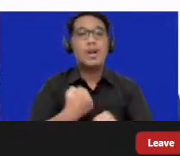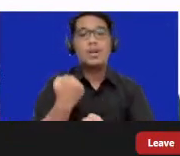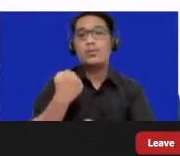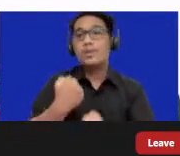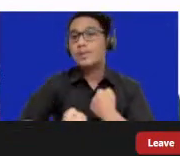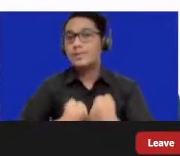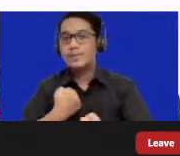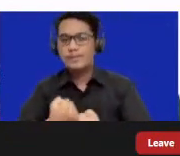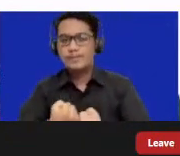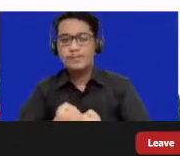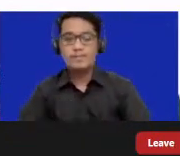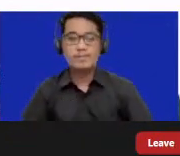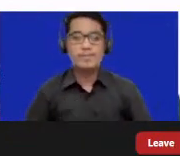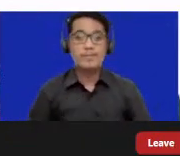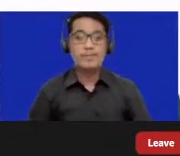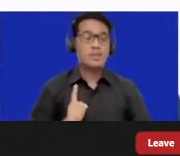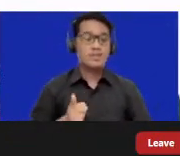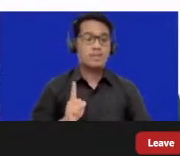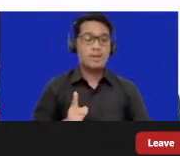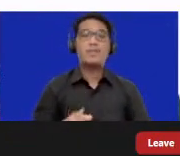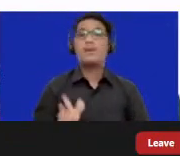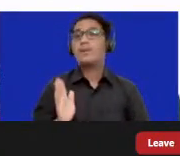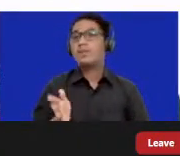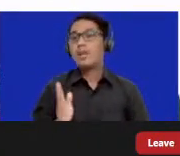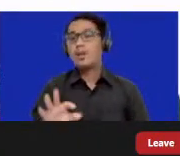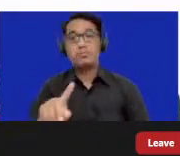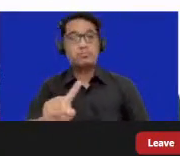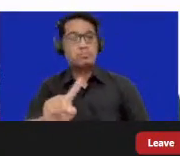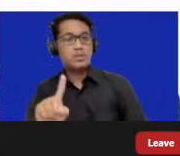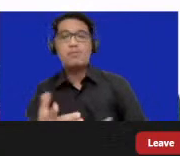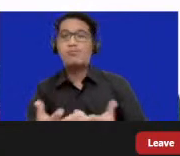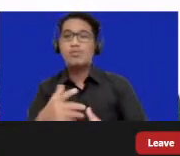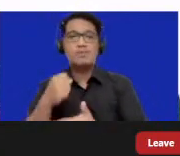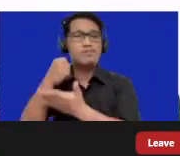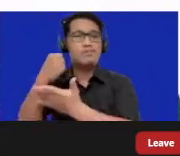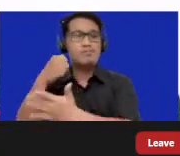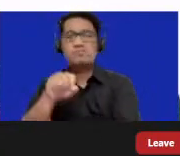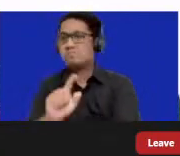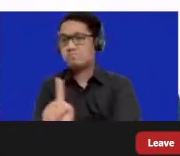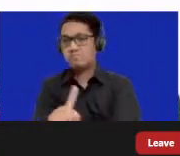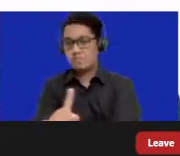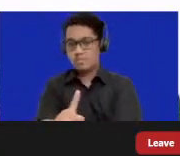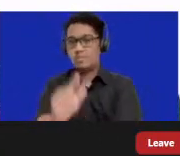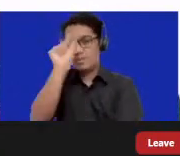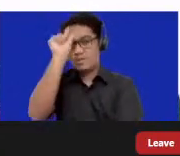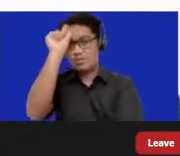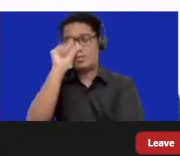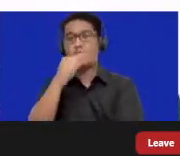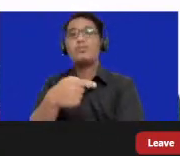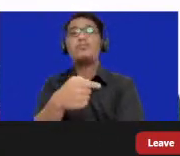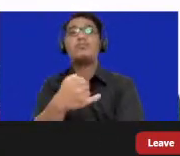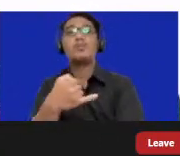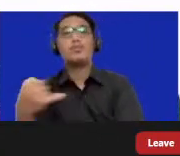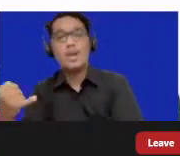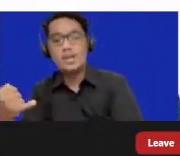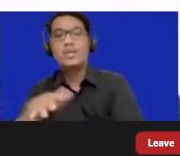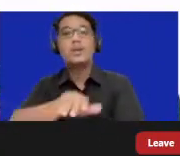successful in reducing fatalities and affected people in